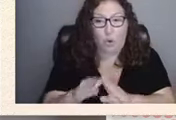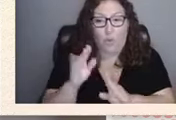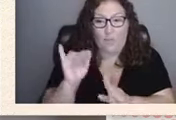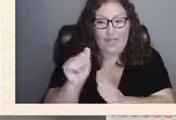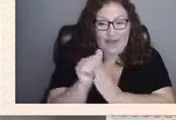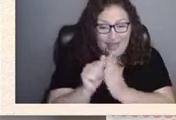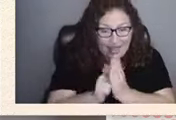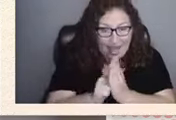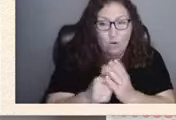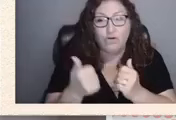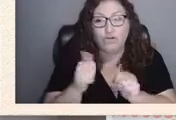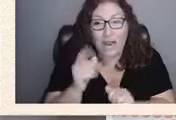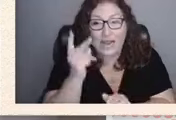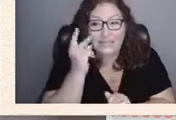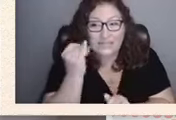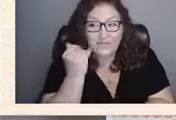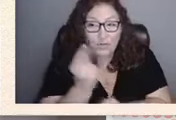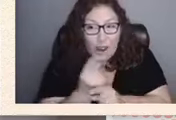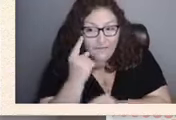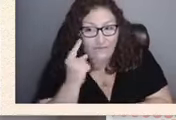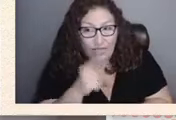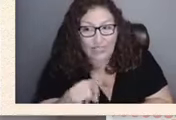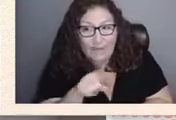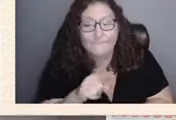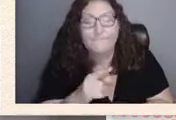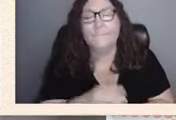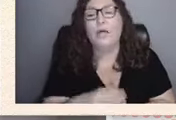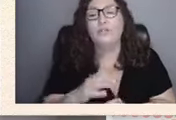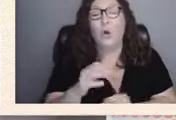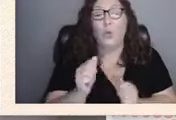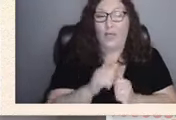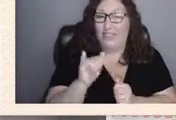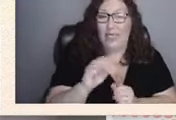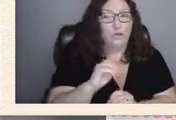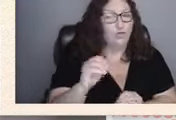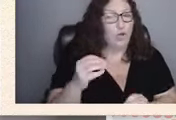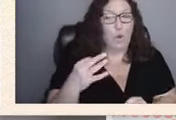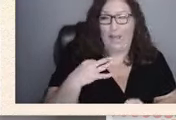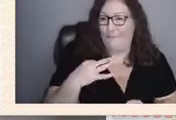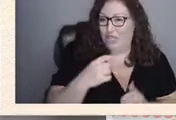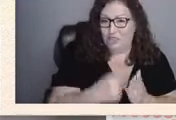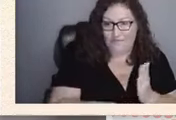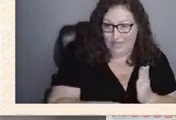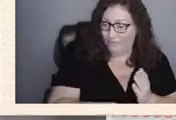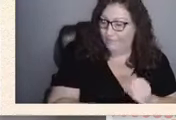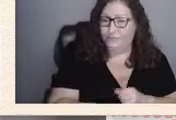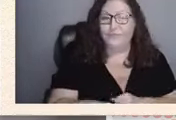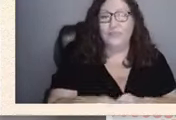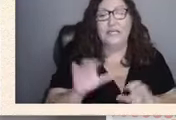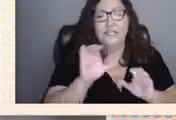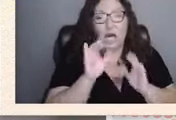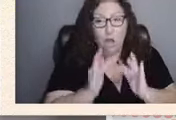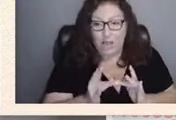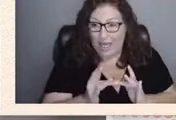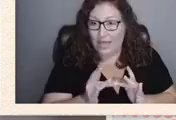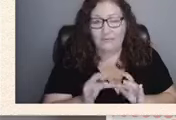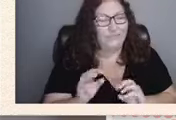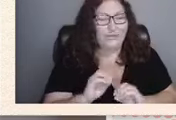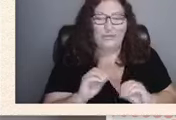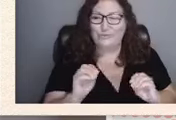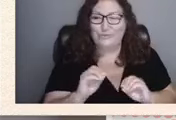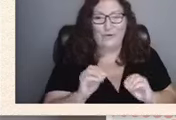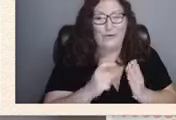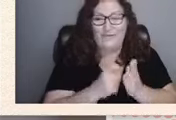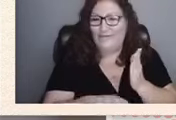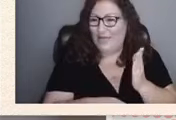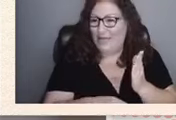it out, and see if it's right for them. And so with that, there is no application fee. Once again, this is done online, so there is no fee